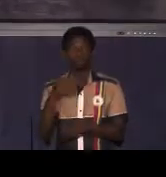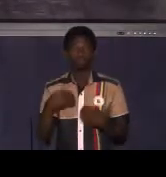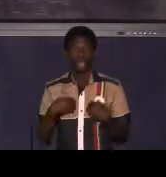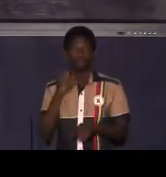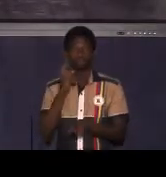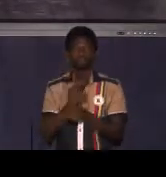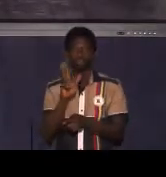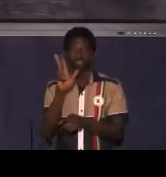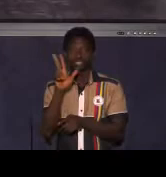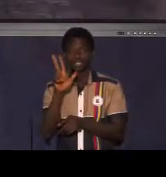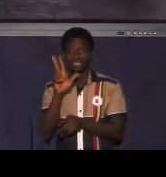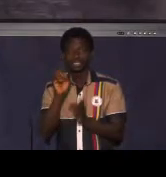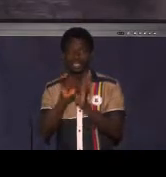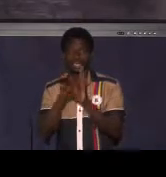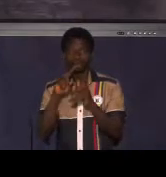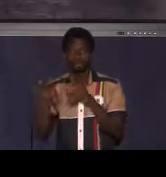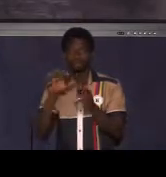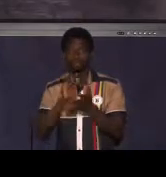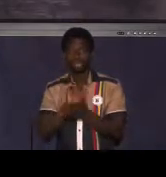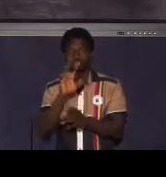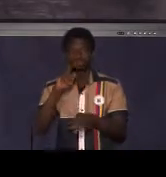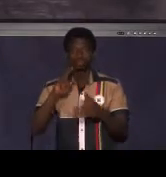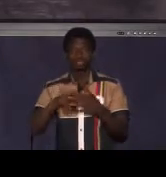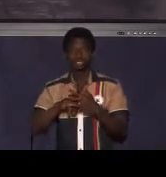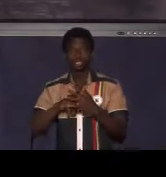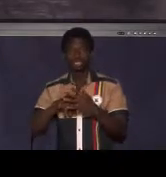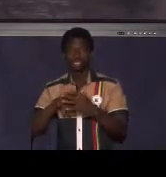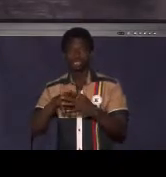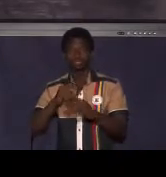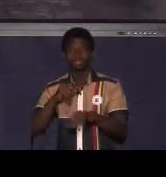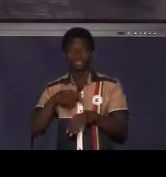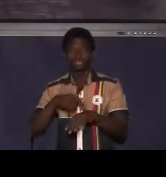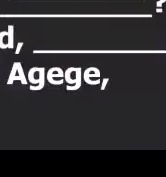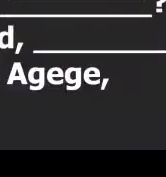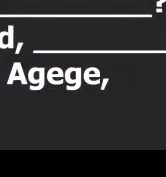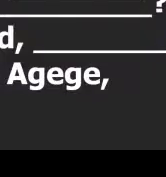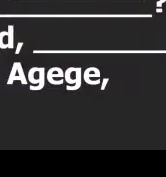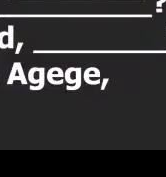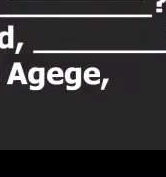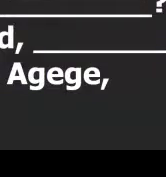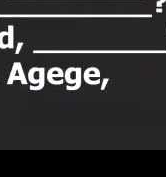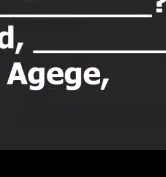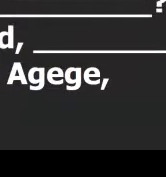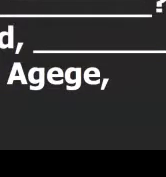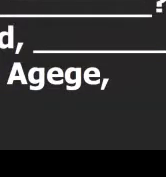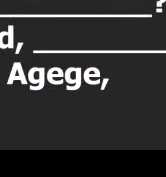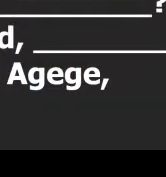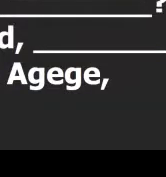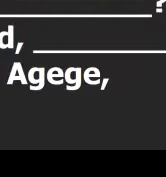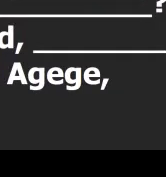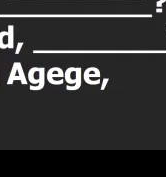have just 30 seconds to do that. Your time starts now.